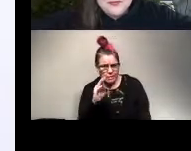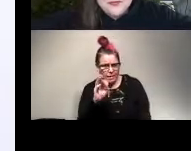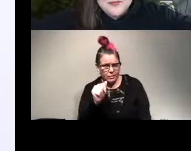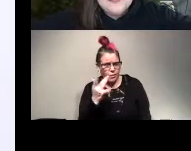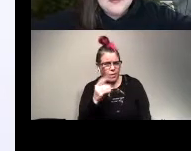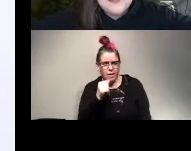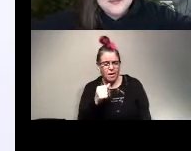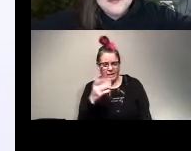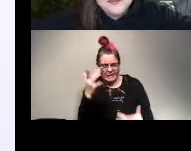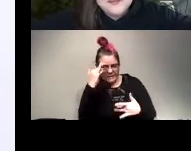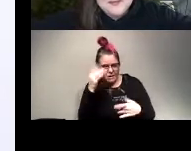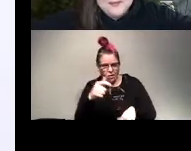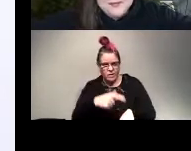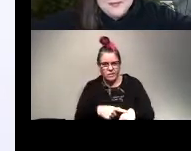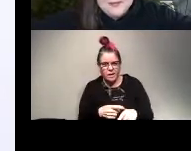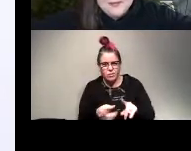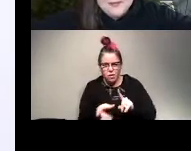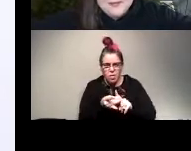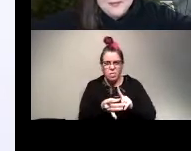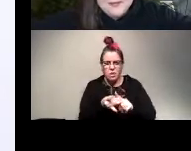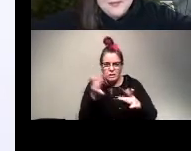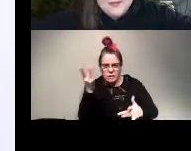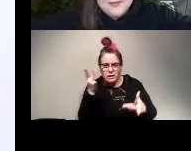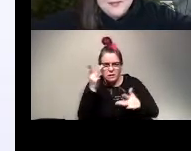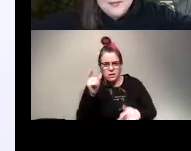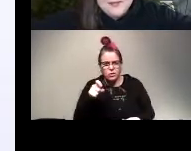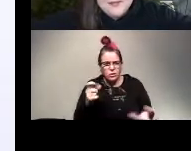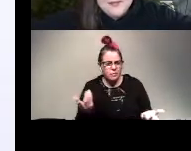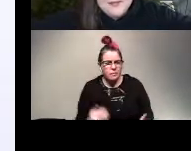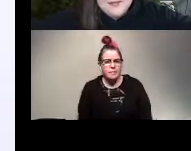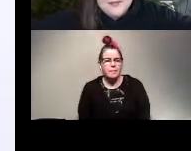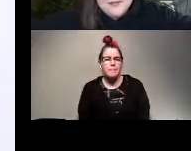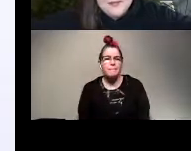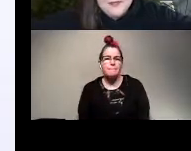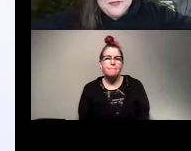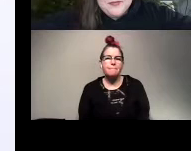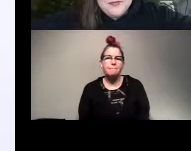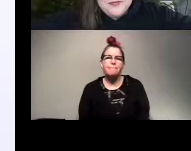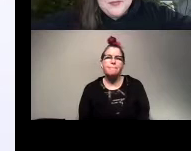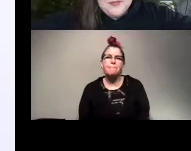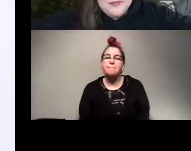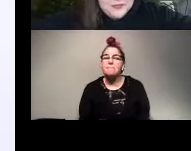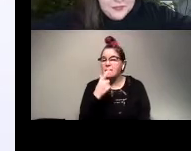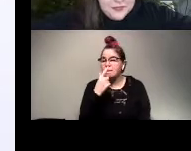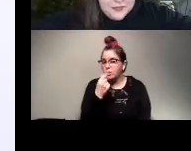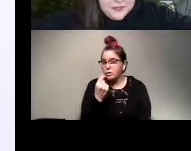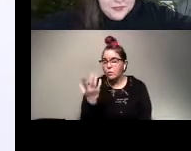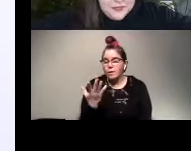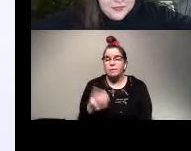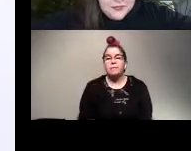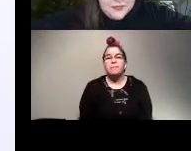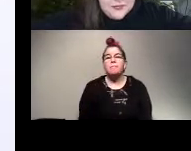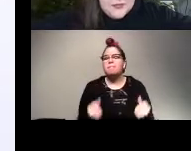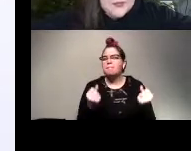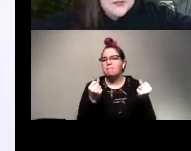all the time? And one of the really interesting ideas is that actually many